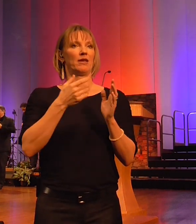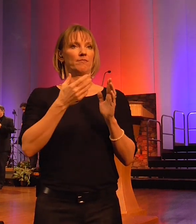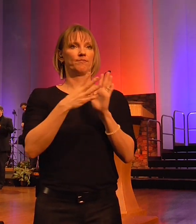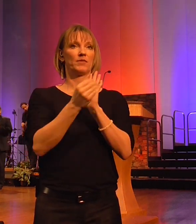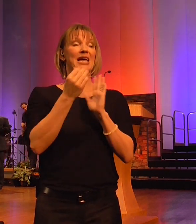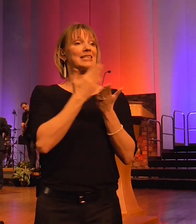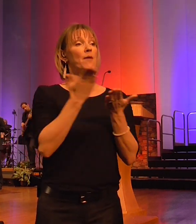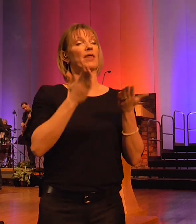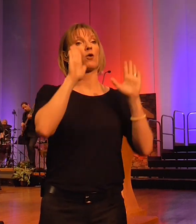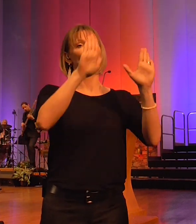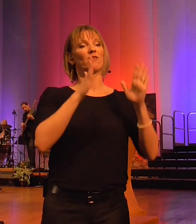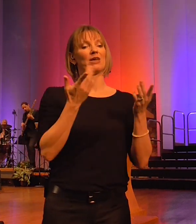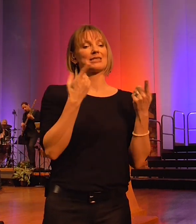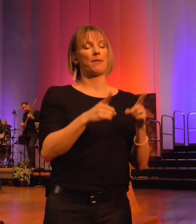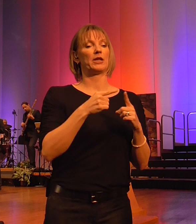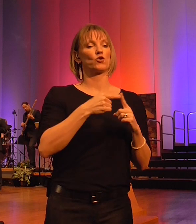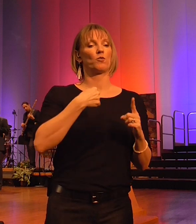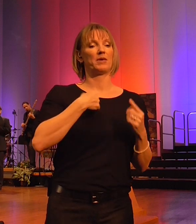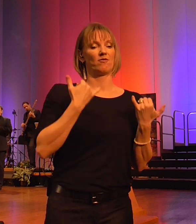me right now.